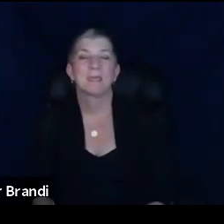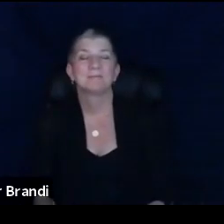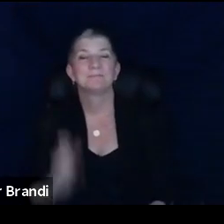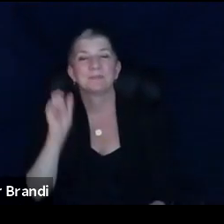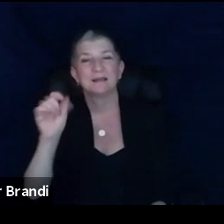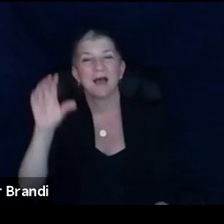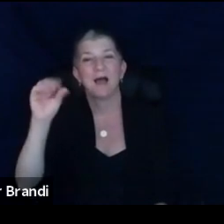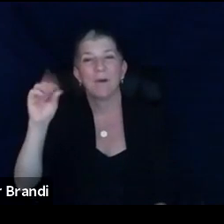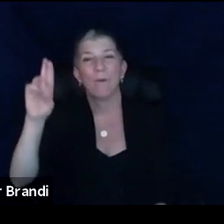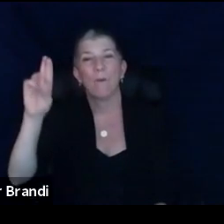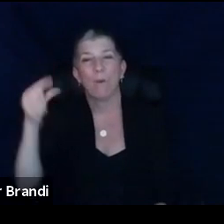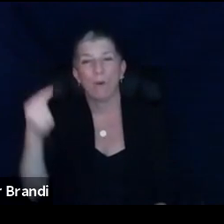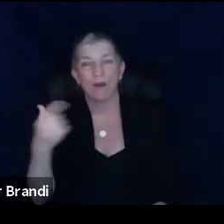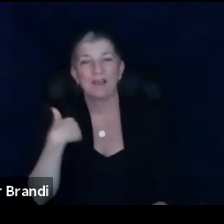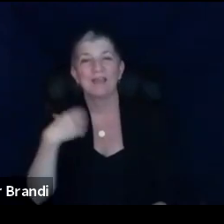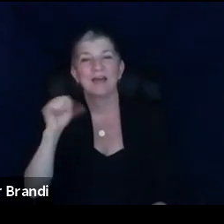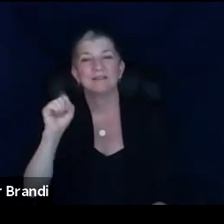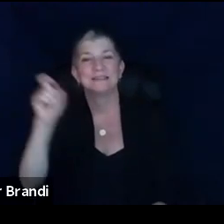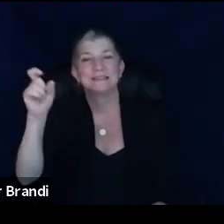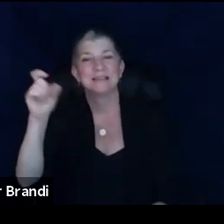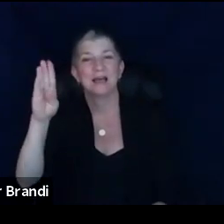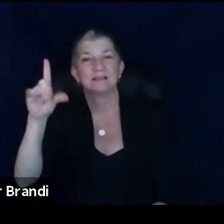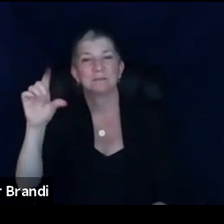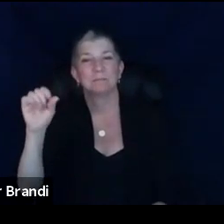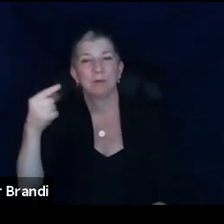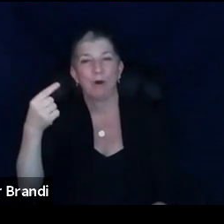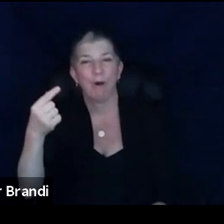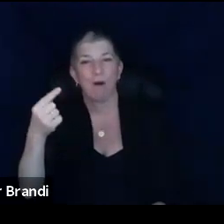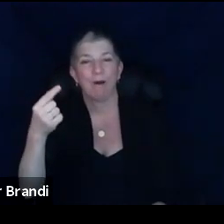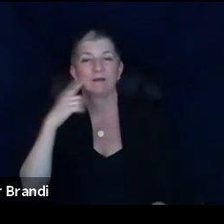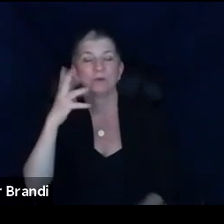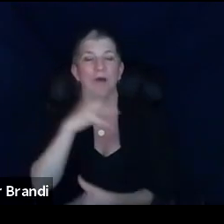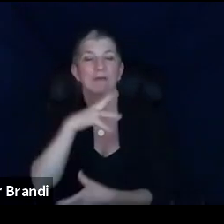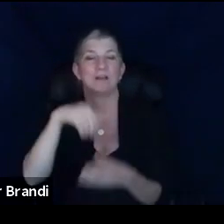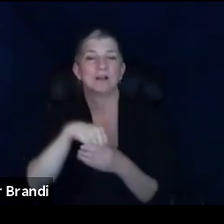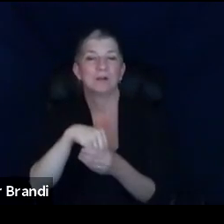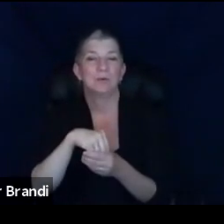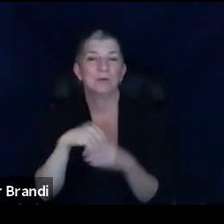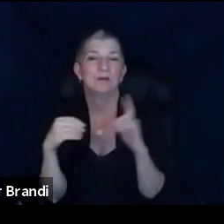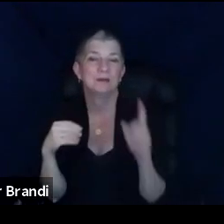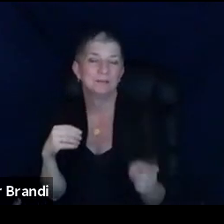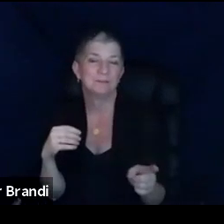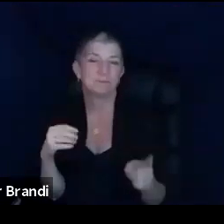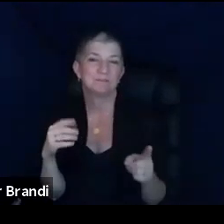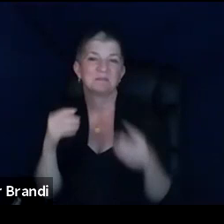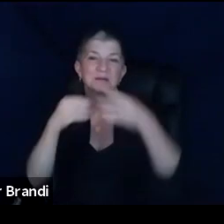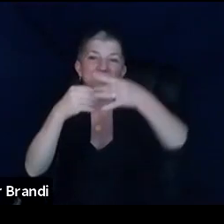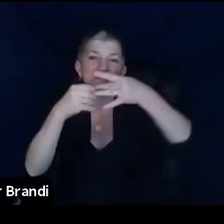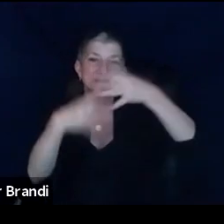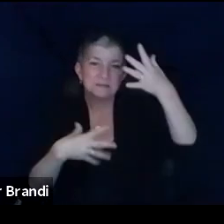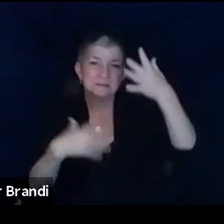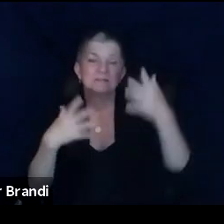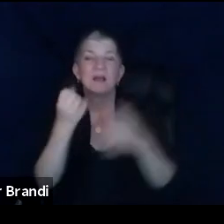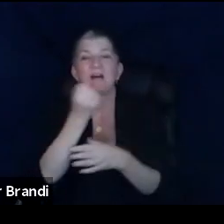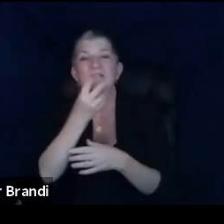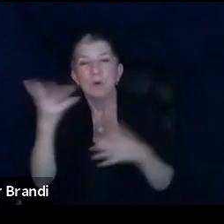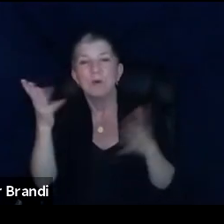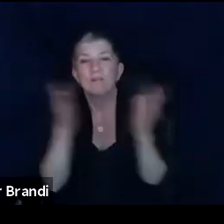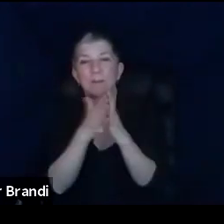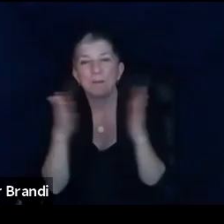.org. And they have a sex blog there. So I have included just a list of some of the books. It's a tip of the